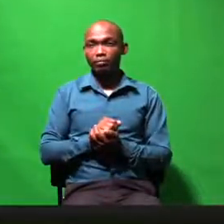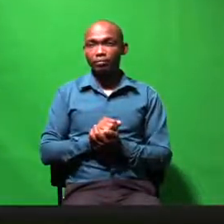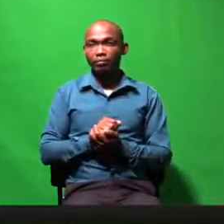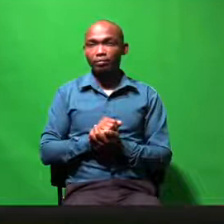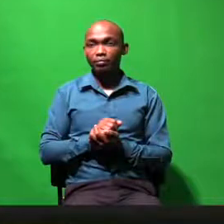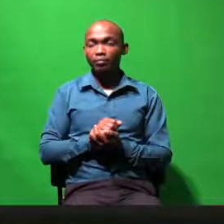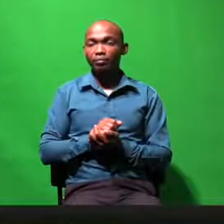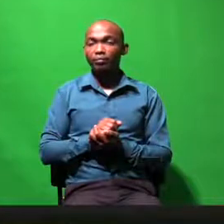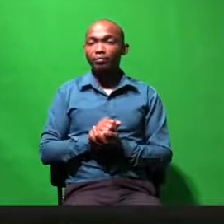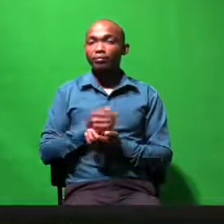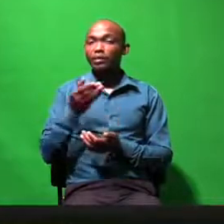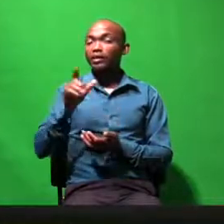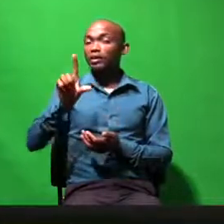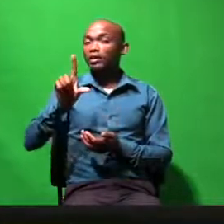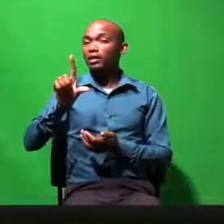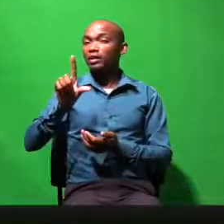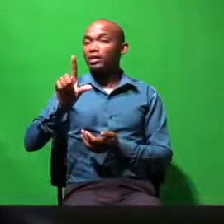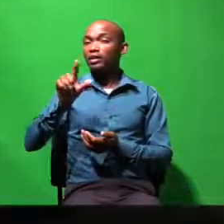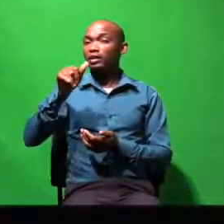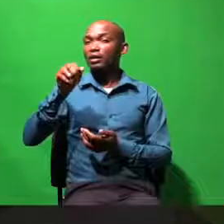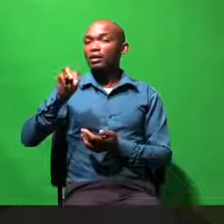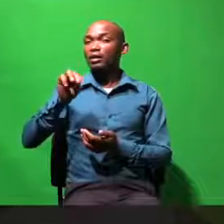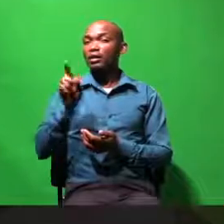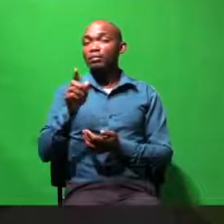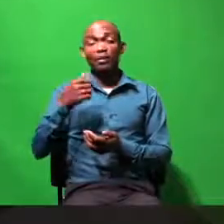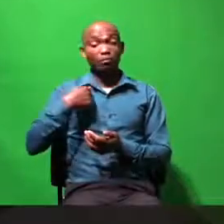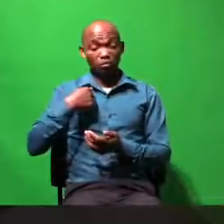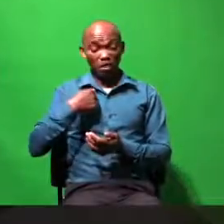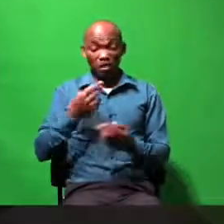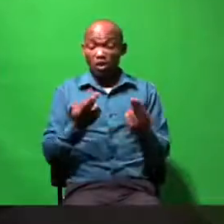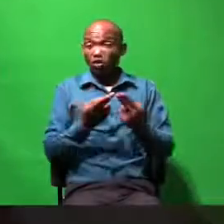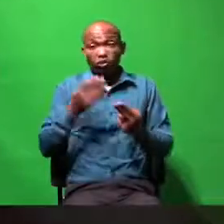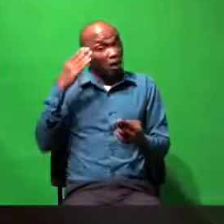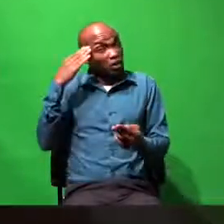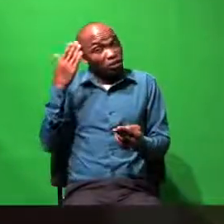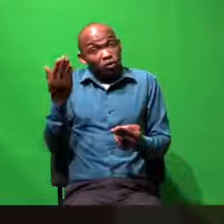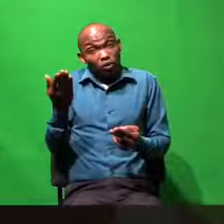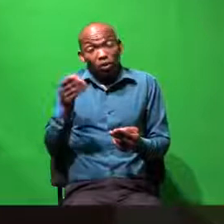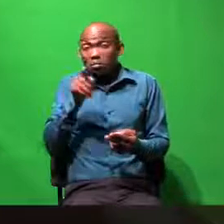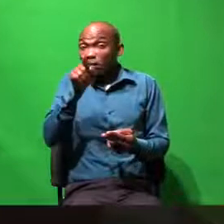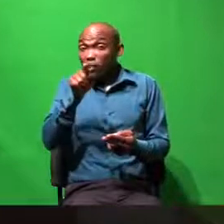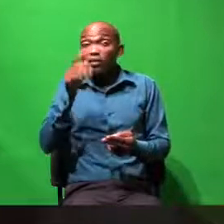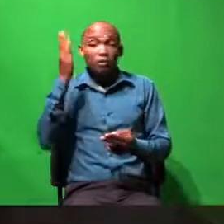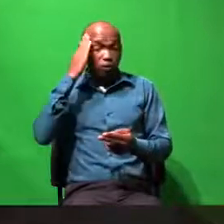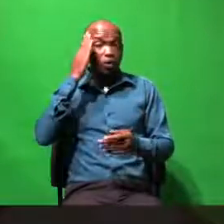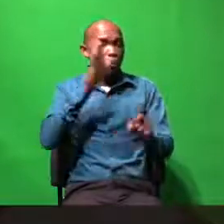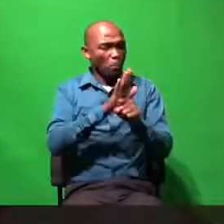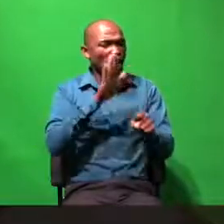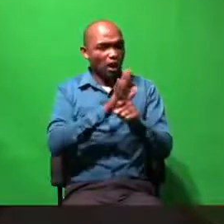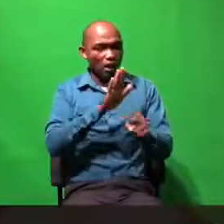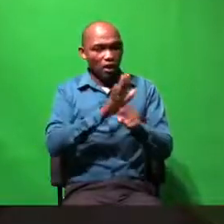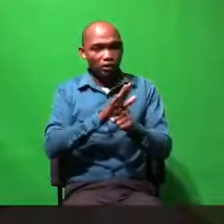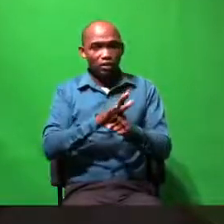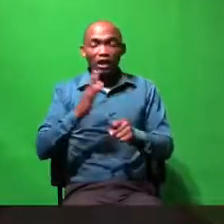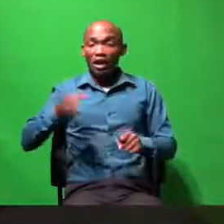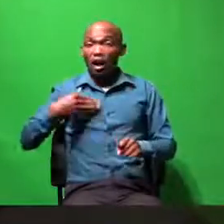lymph. Even me, I don't know. Maybe you know much concerned with that. That's why now